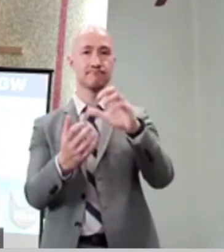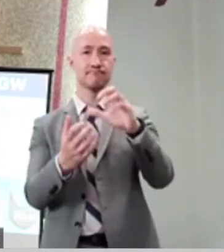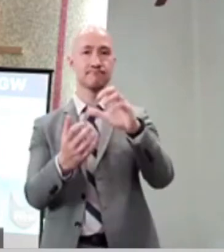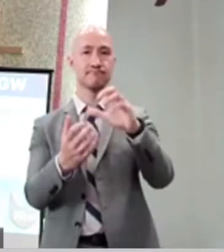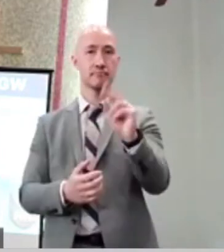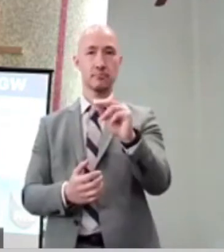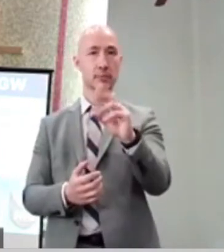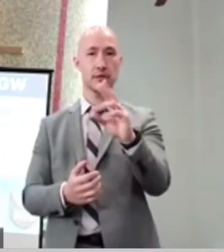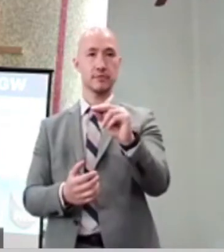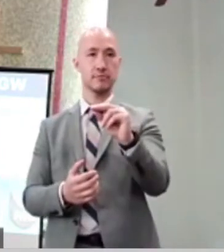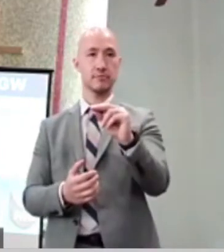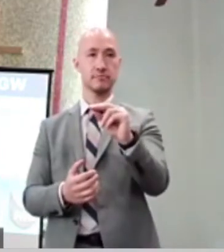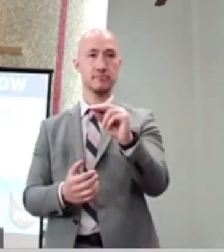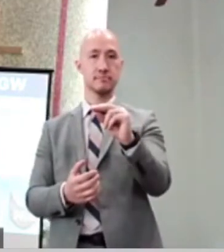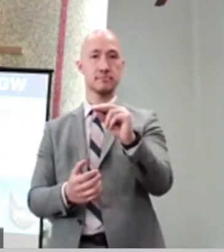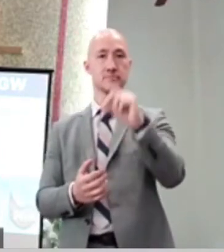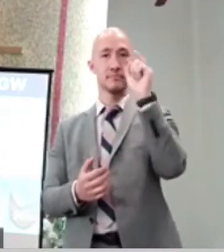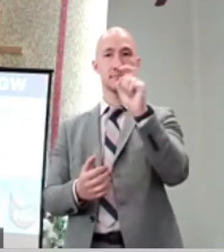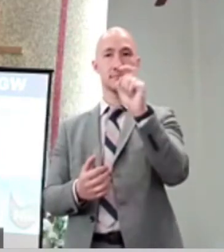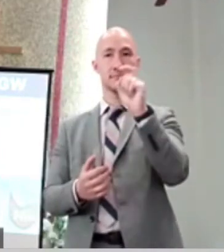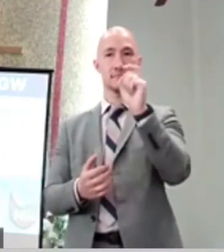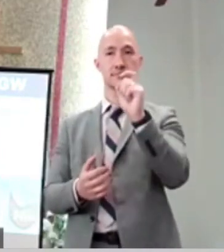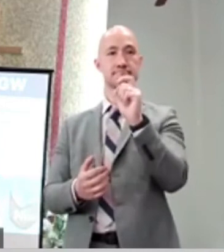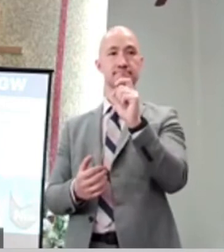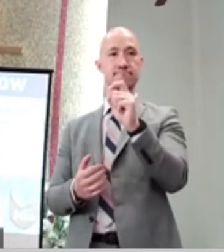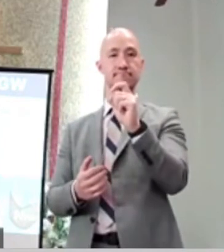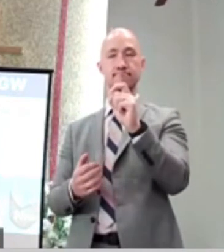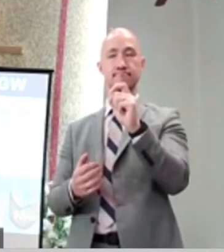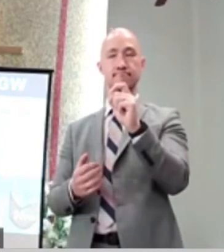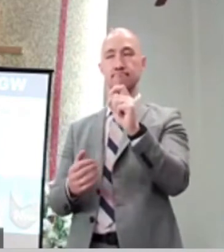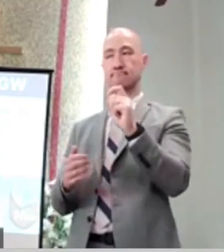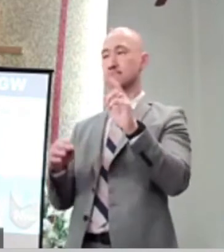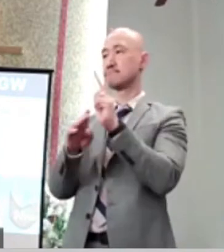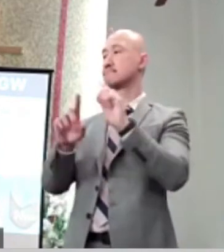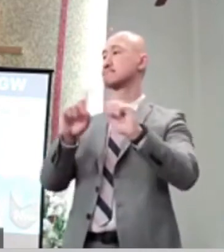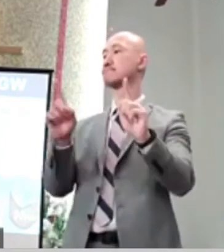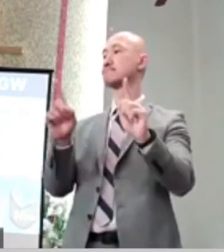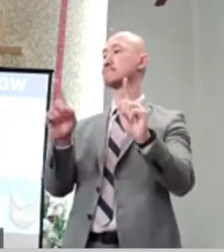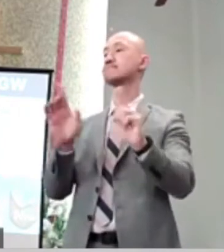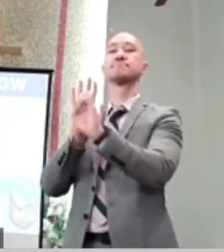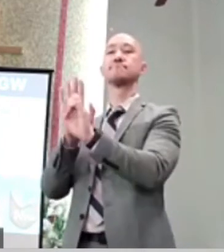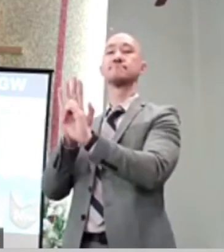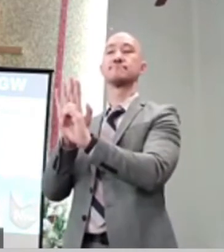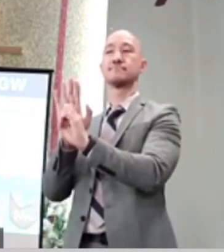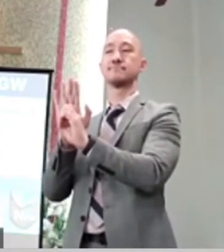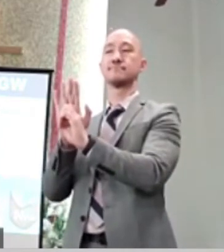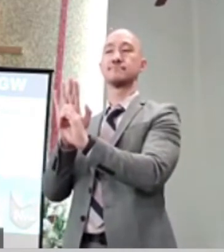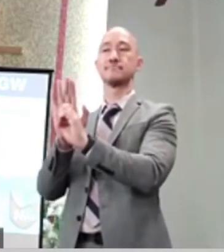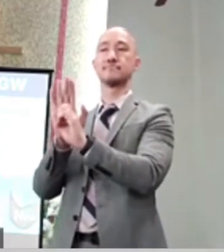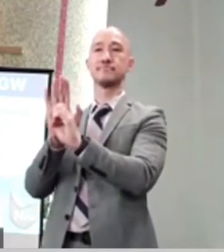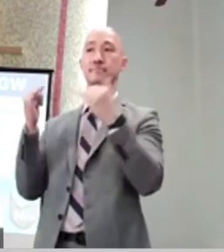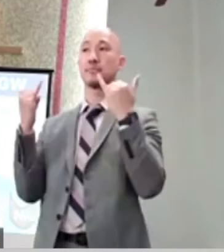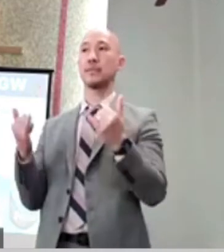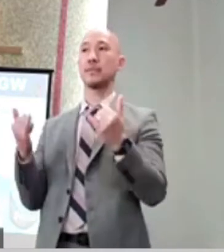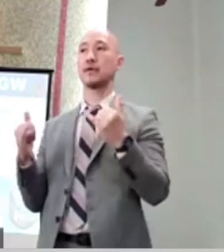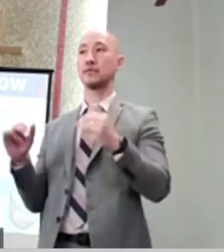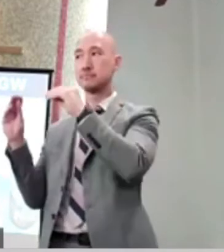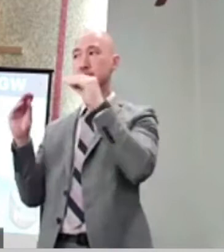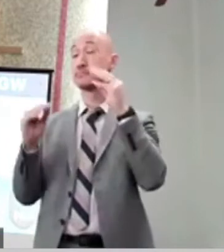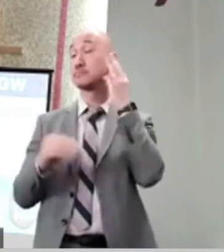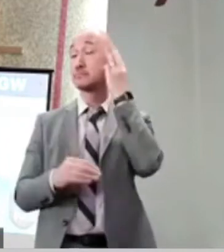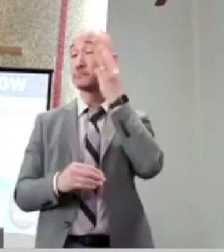better. What is he trying to say here? He switches analogies now. Now he's talking about wine. And wineskin, something very common. They